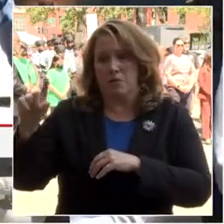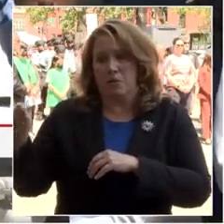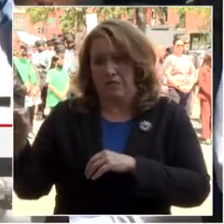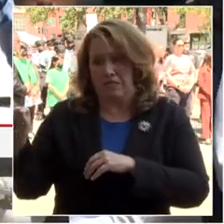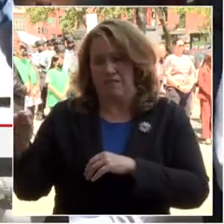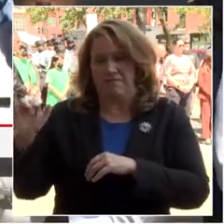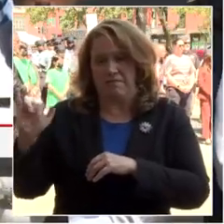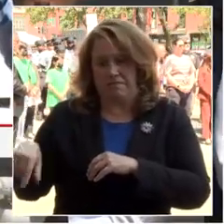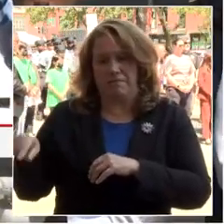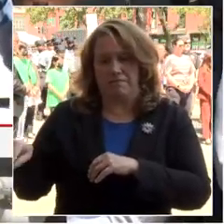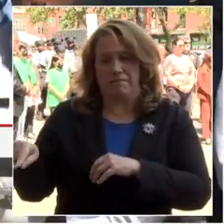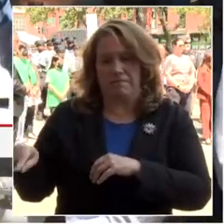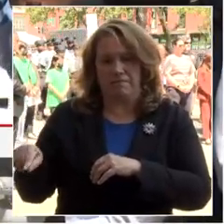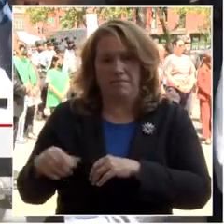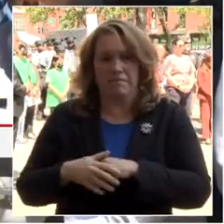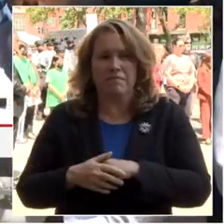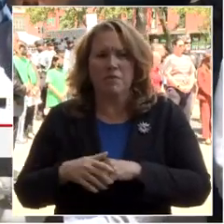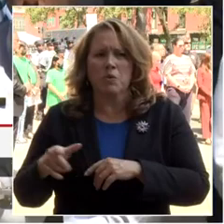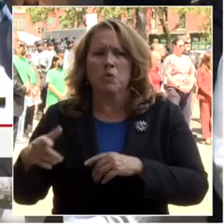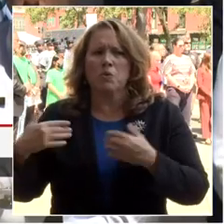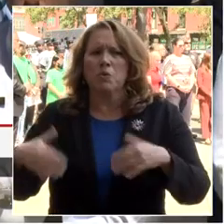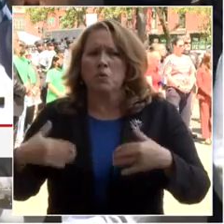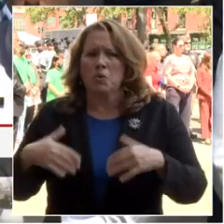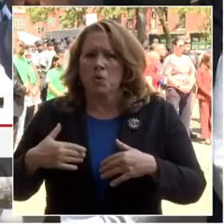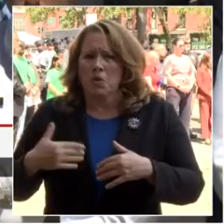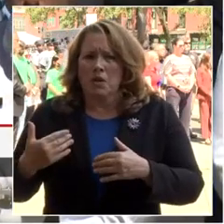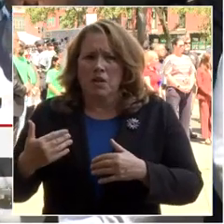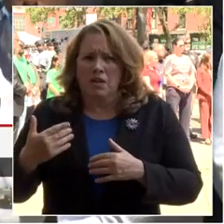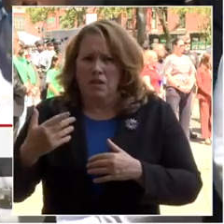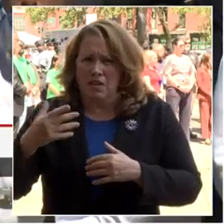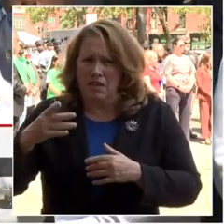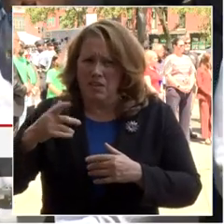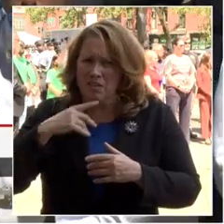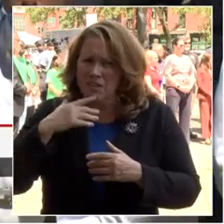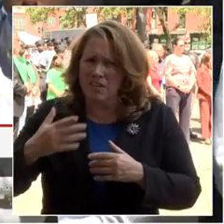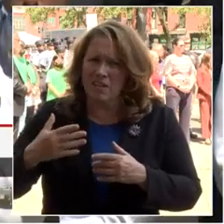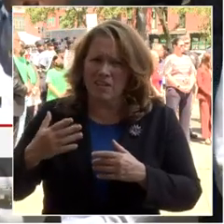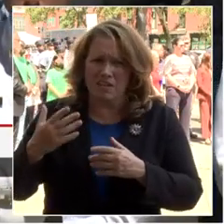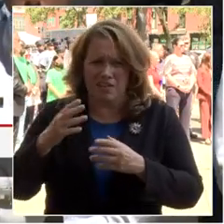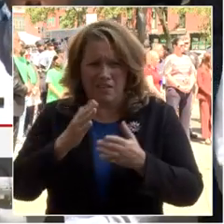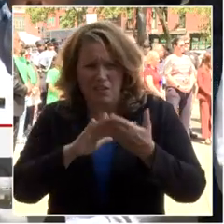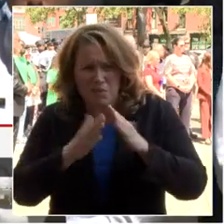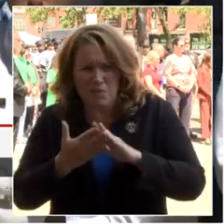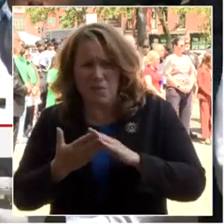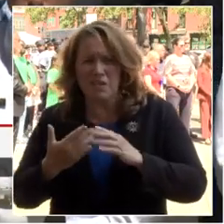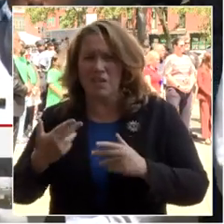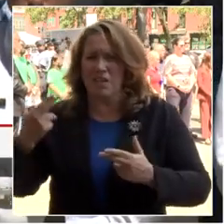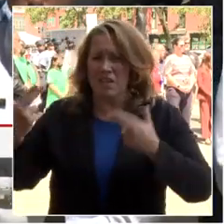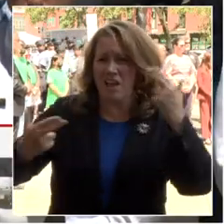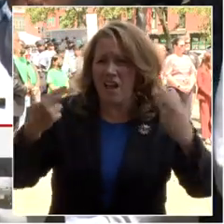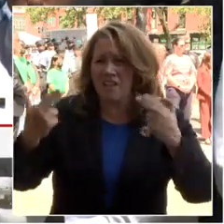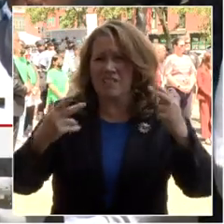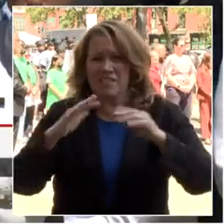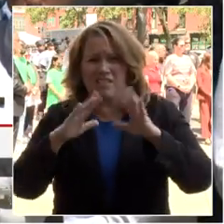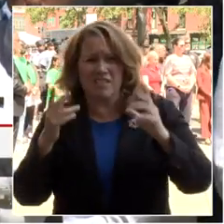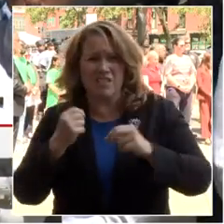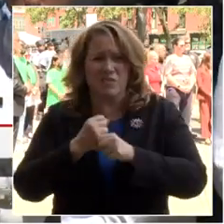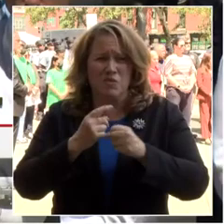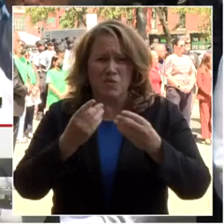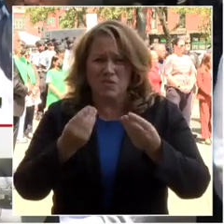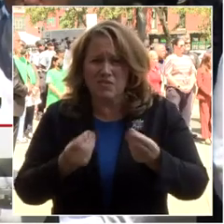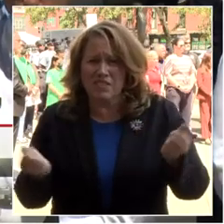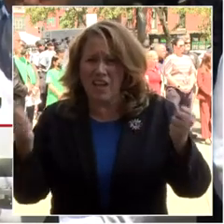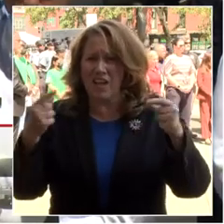we know that the presence of guns in communities, people carrying guns, and people using guns to resolve